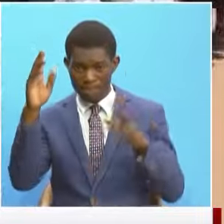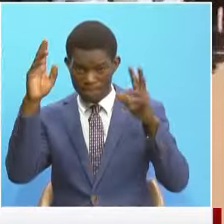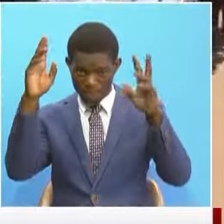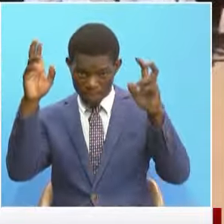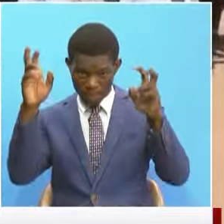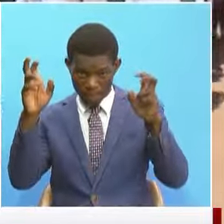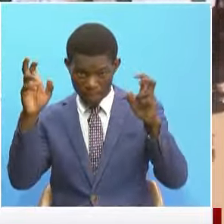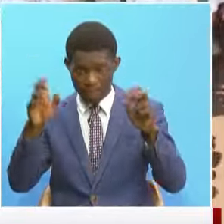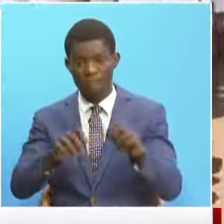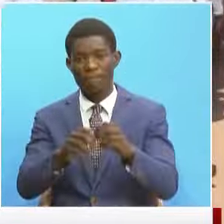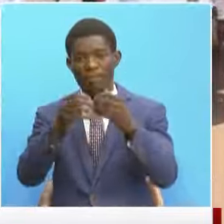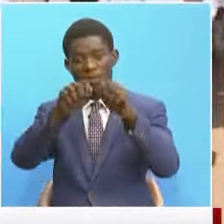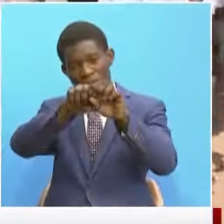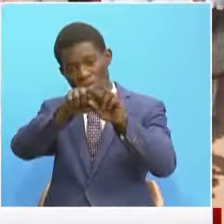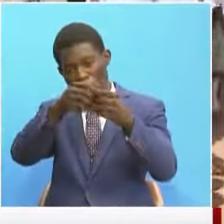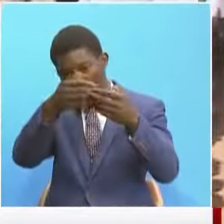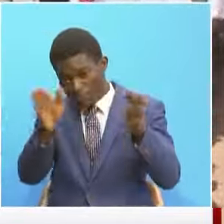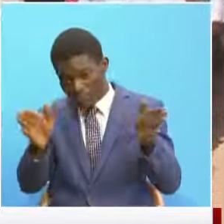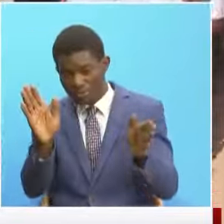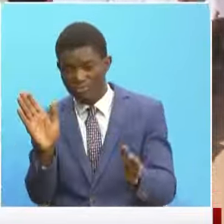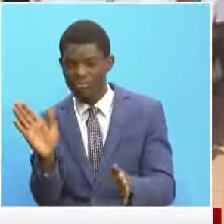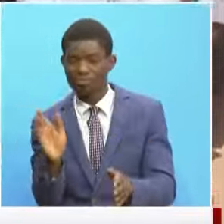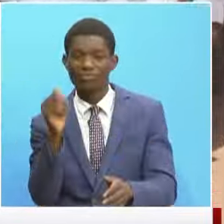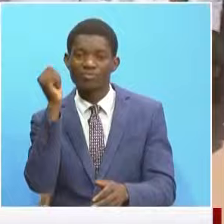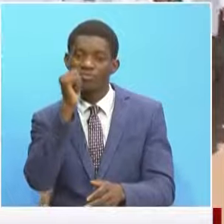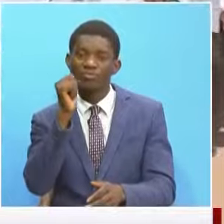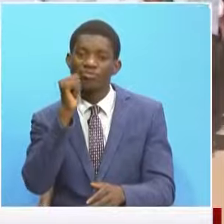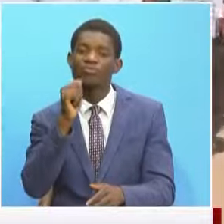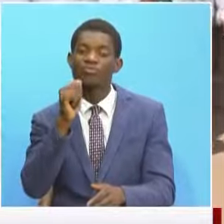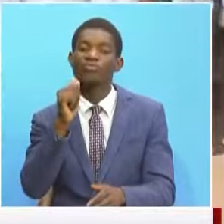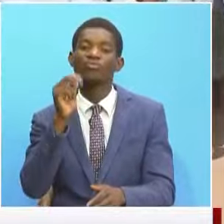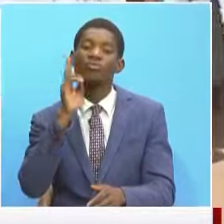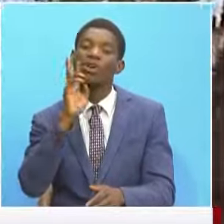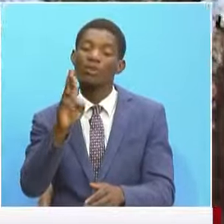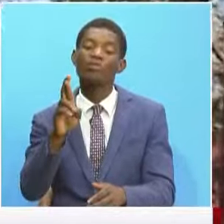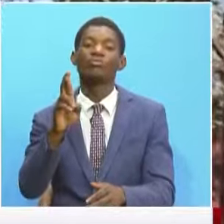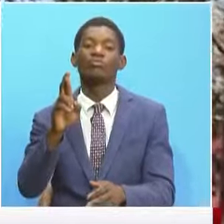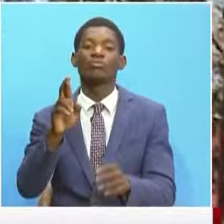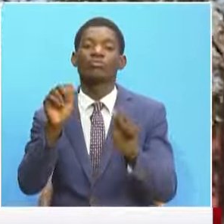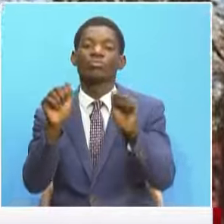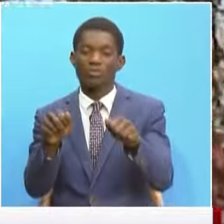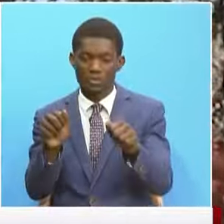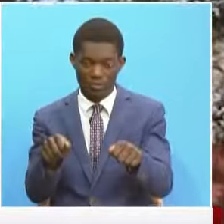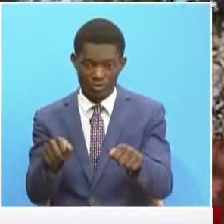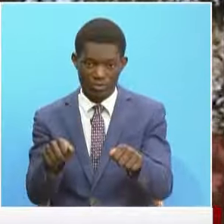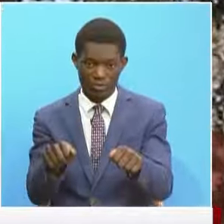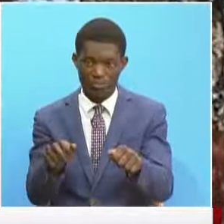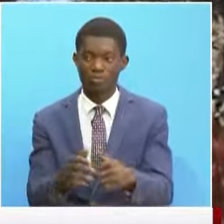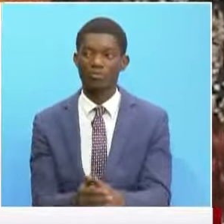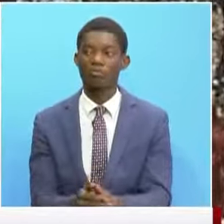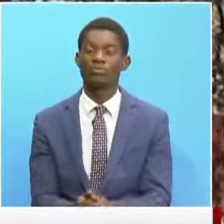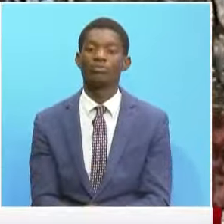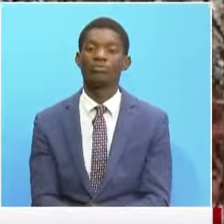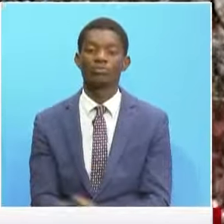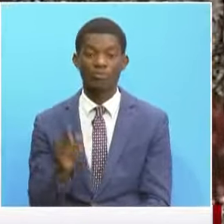Potential, Securing a Future. However, Lusangazi District Commissioner Mike Tembo, who was represented by Christopher Matokwani,